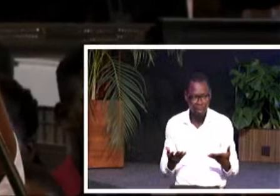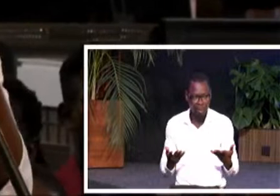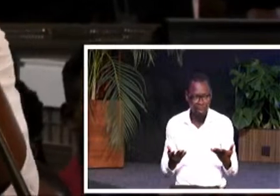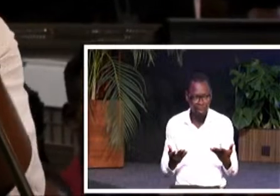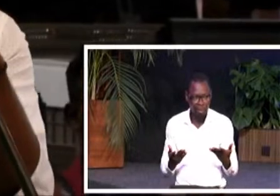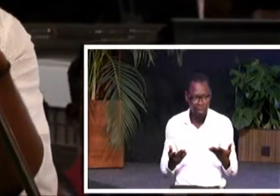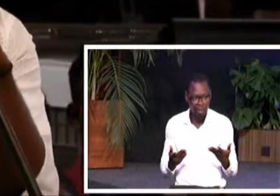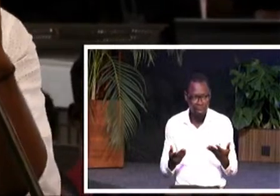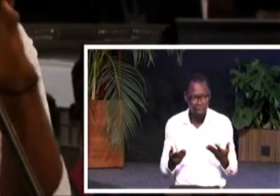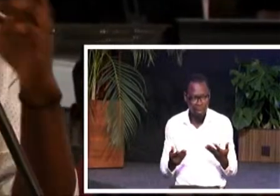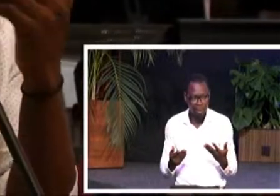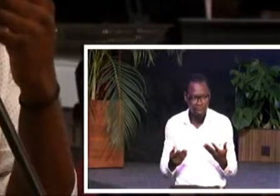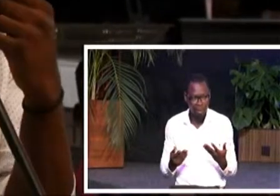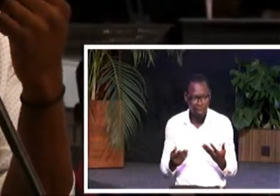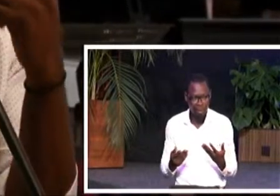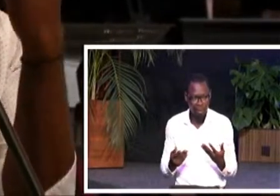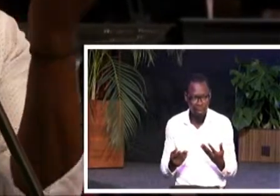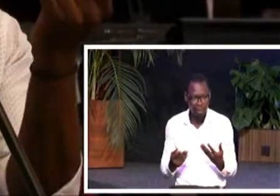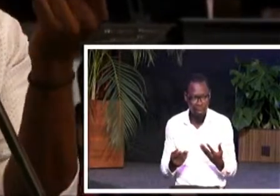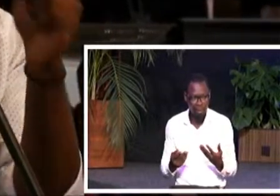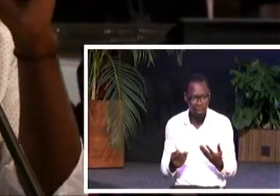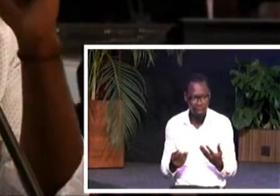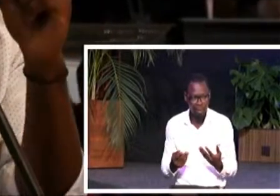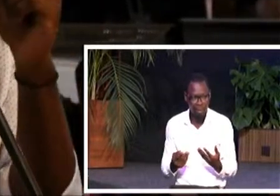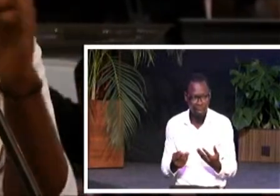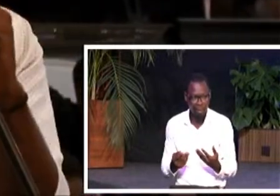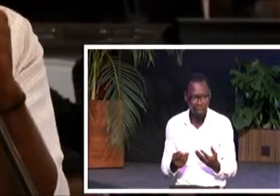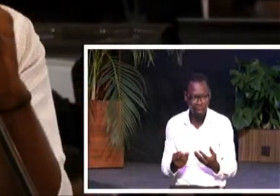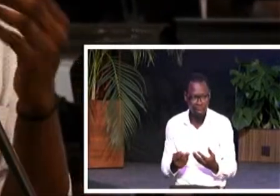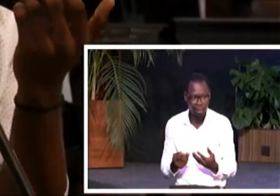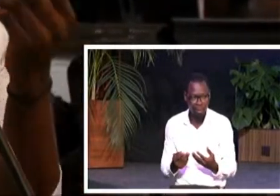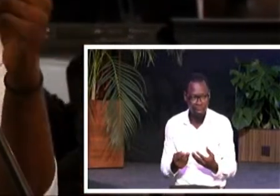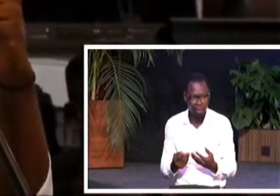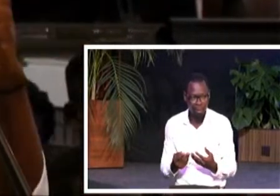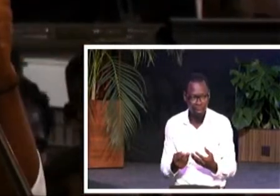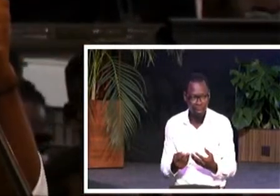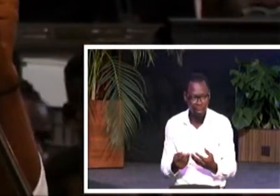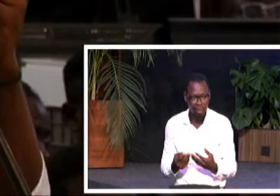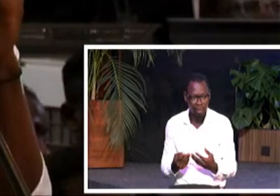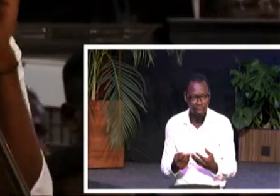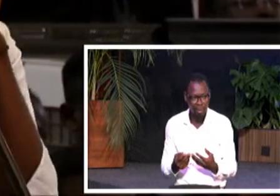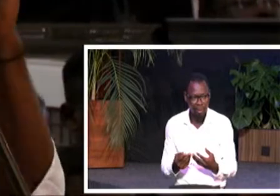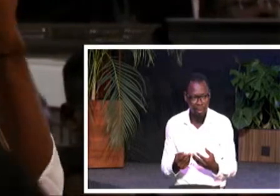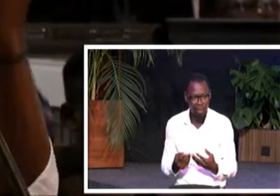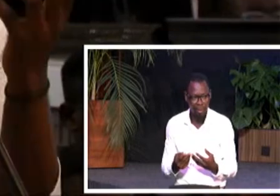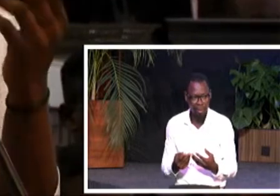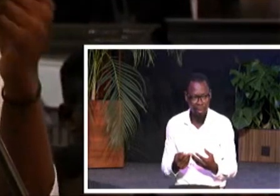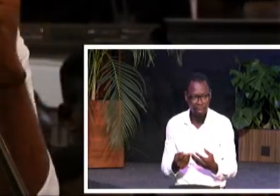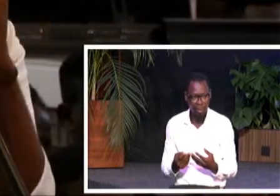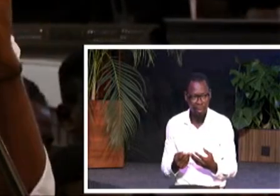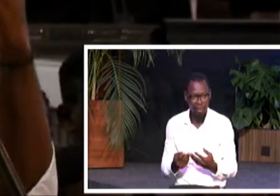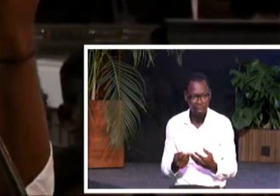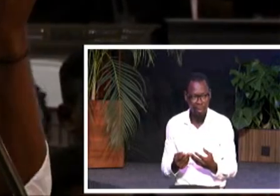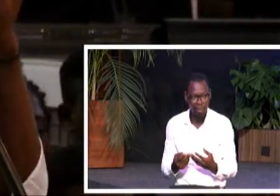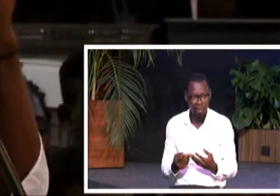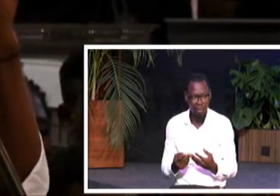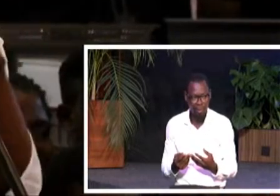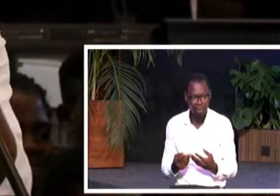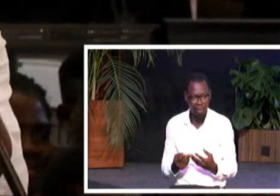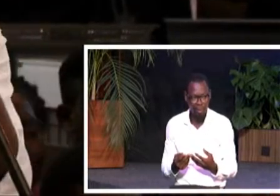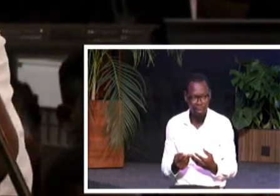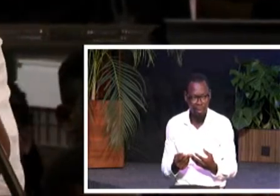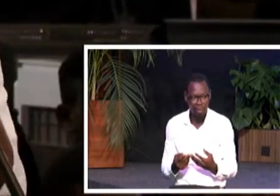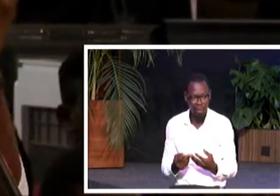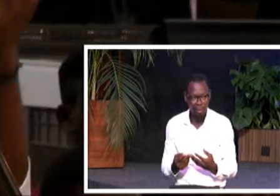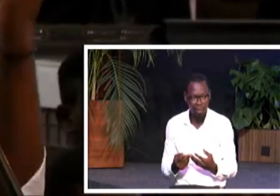Madam Catherine made a point about people not really going to the production. And they are saying that with the introduction of AI,